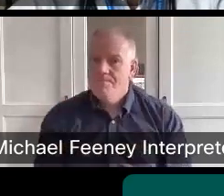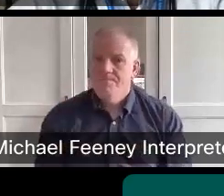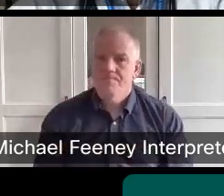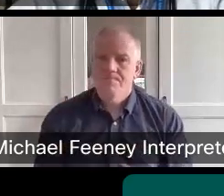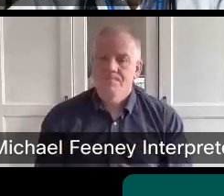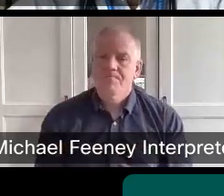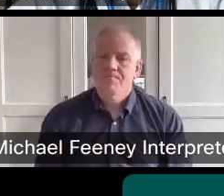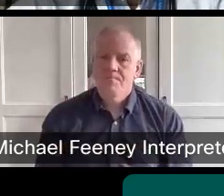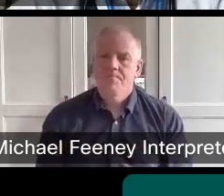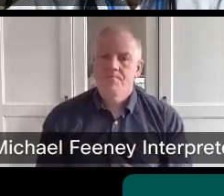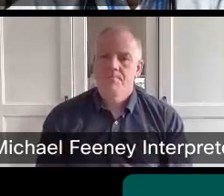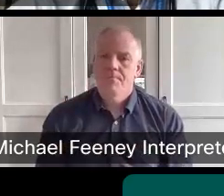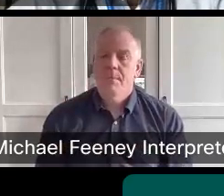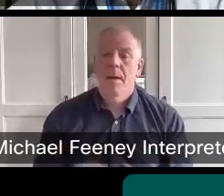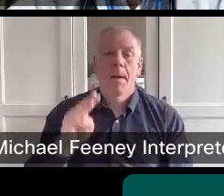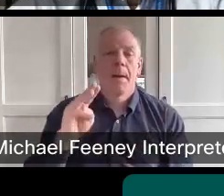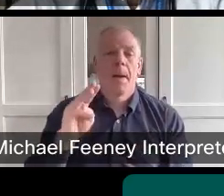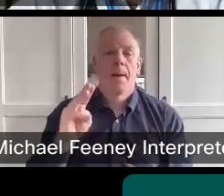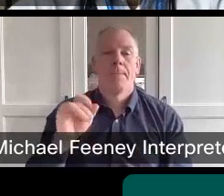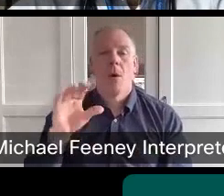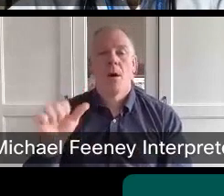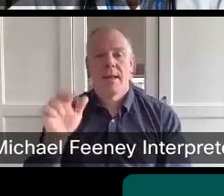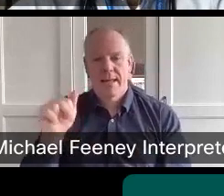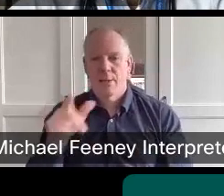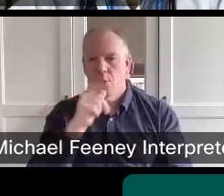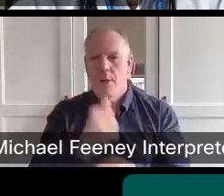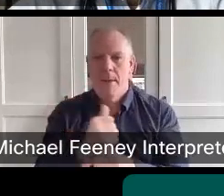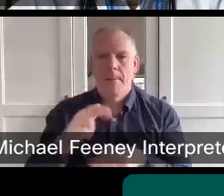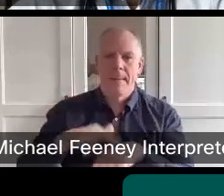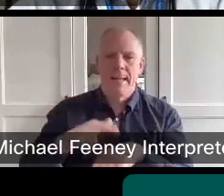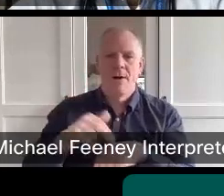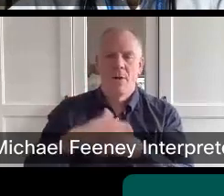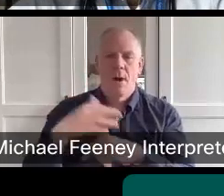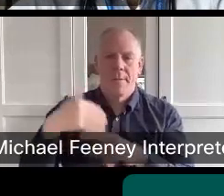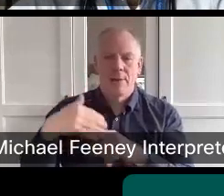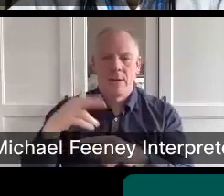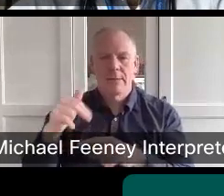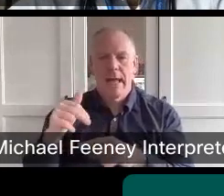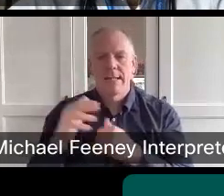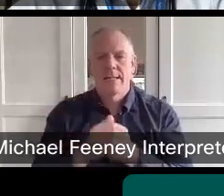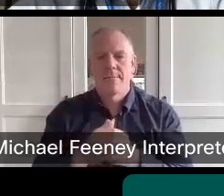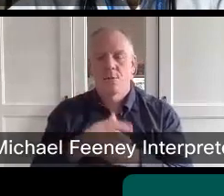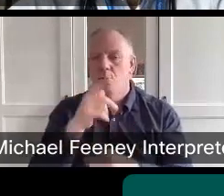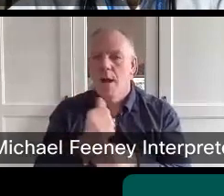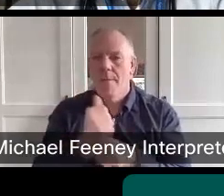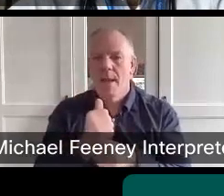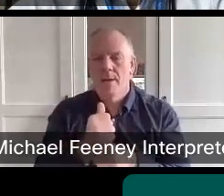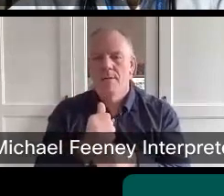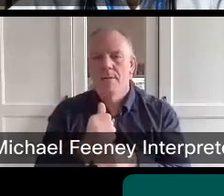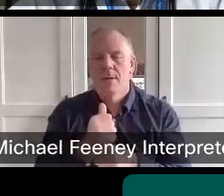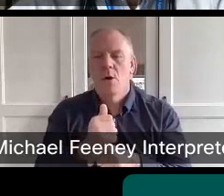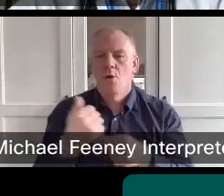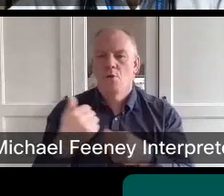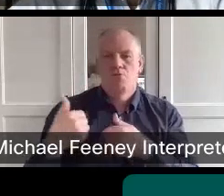Paula can speak probably the background to the people better, because it does vary, and maybe Paul will cover that. In relation to the role, there are